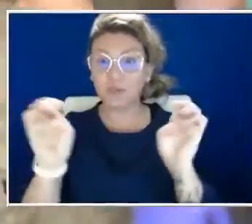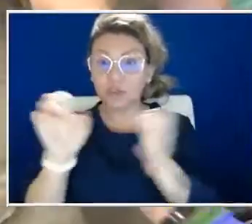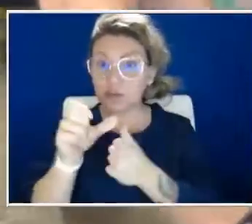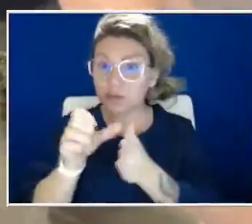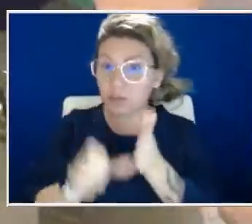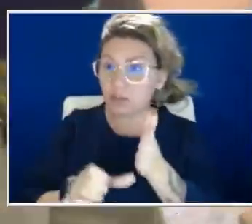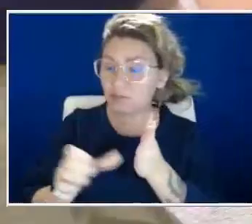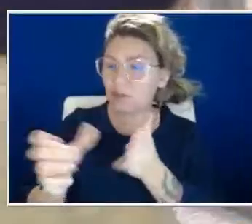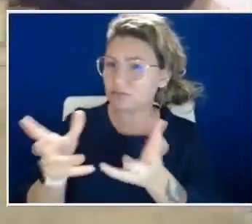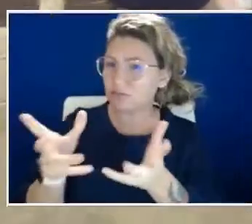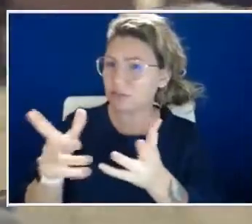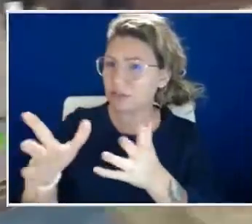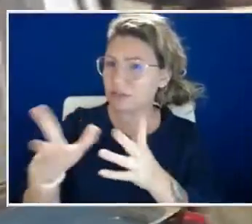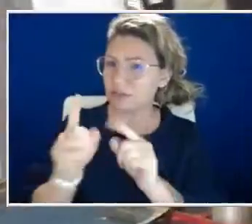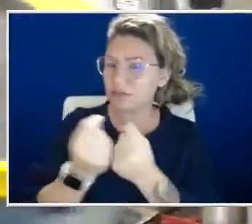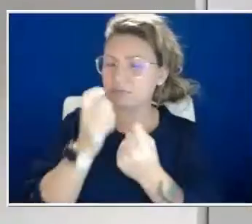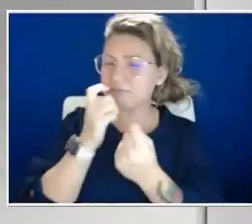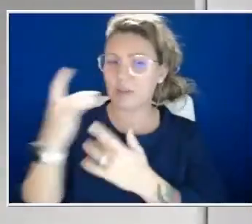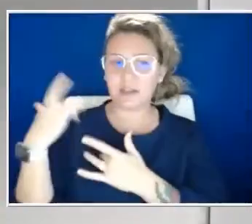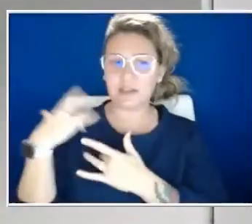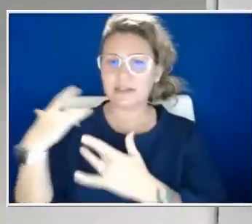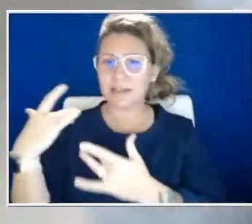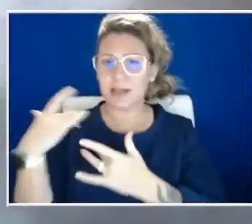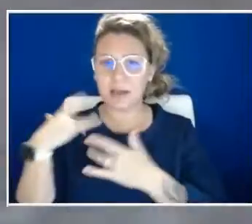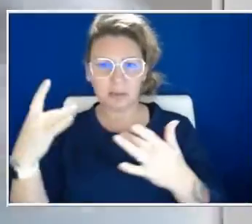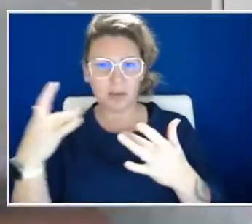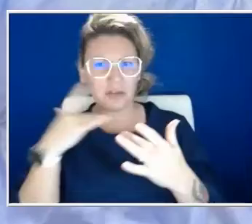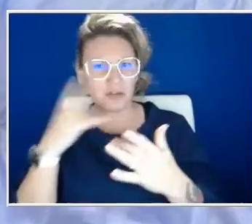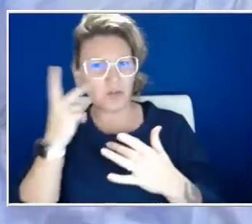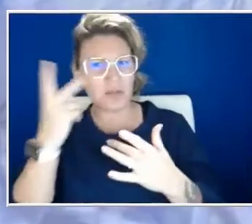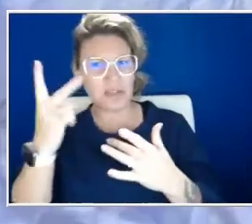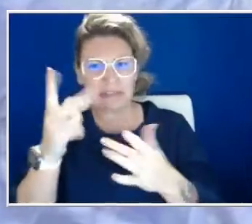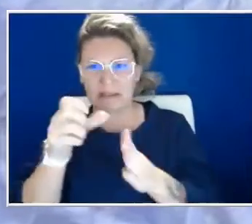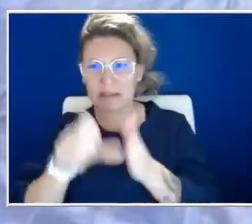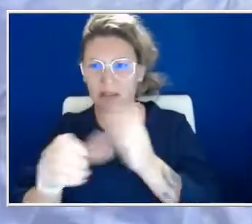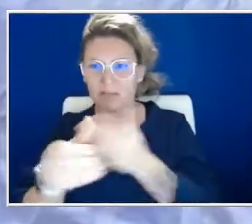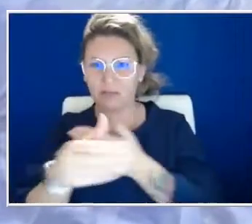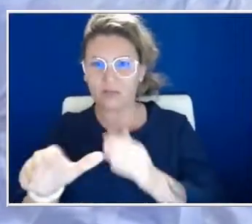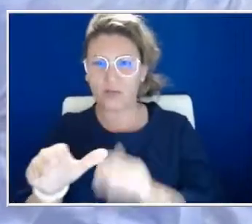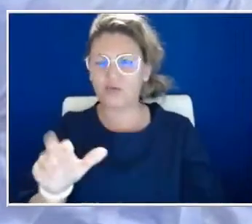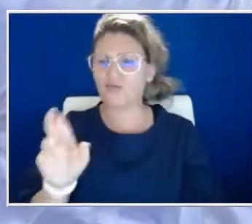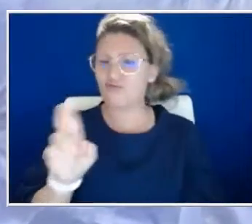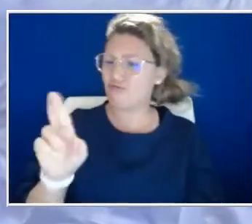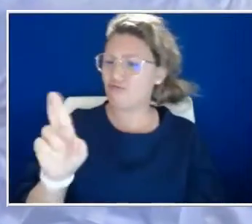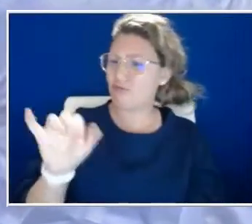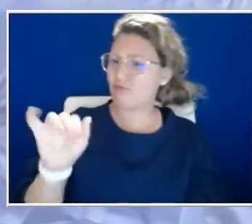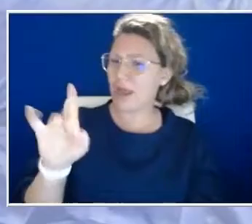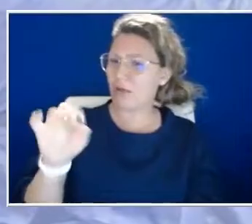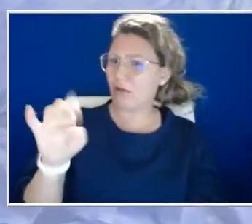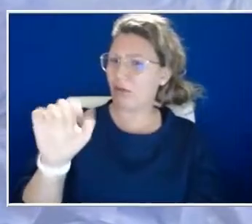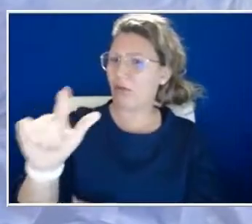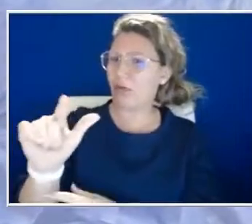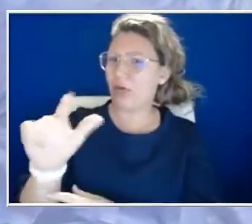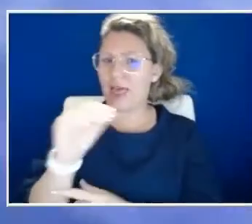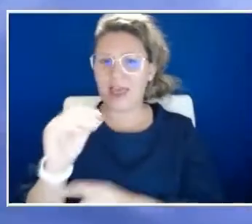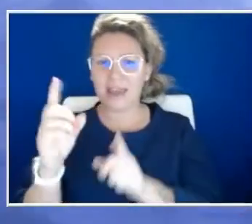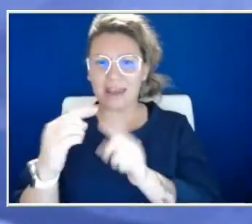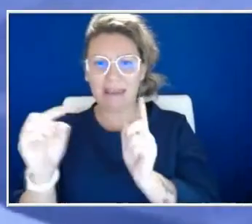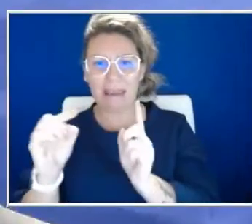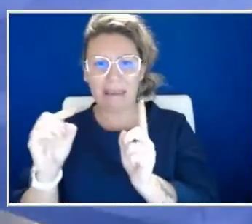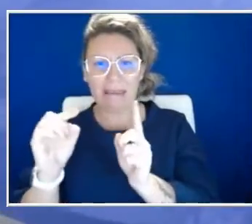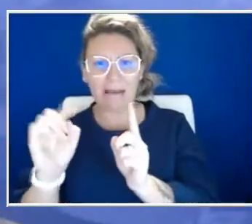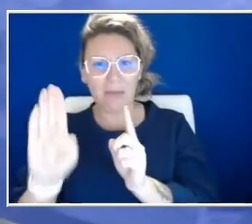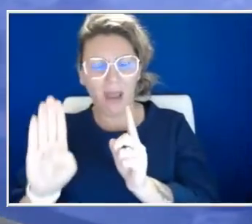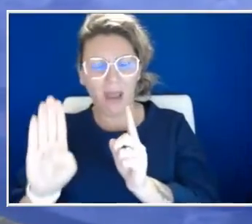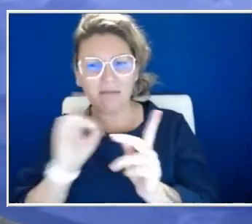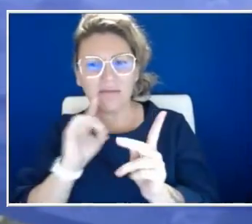typical patient these doctors and nurses roll into the operating room. We're going to do right radical nephrectomy, antibiotics, you already gave? Yes. Great. This team,